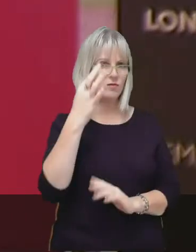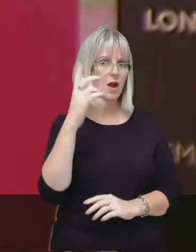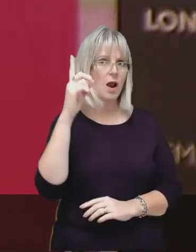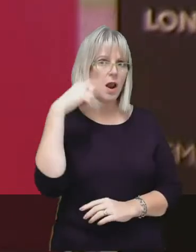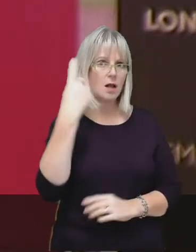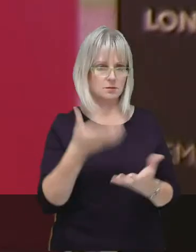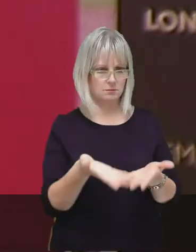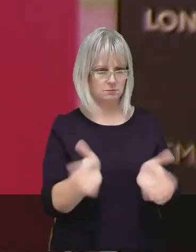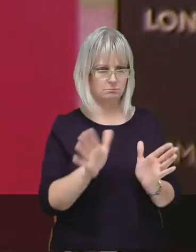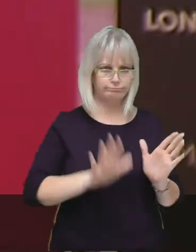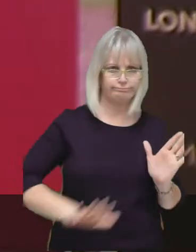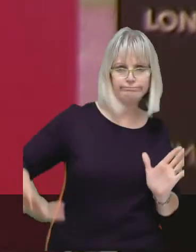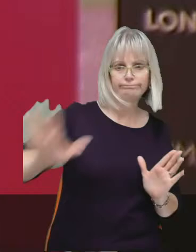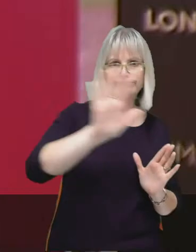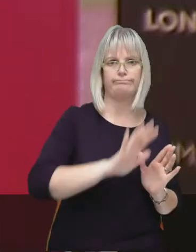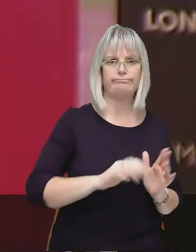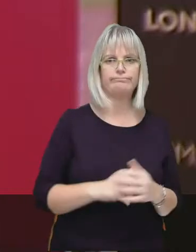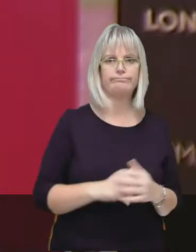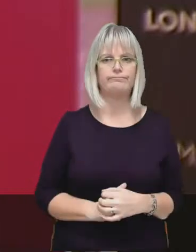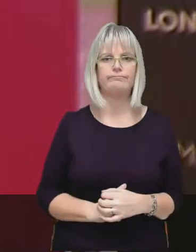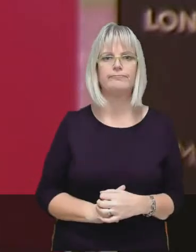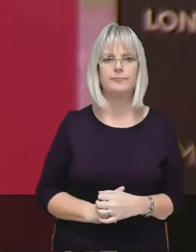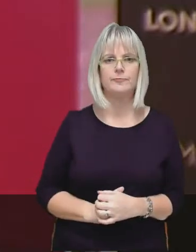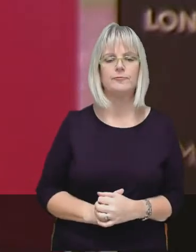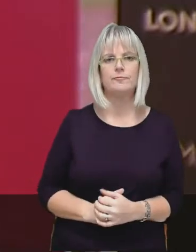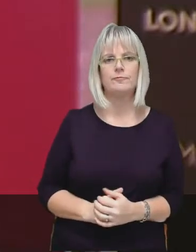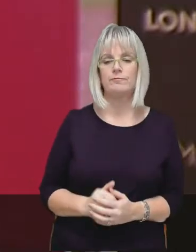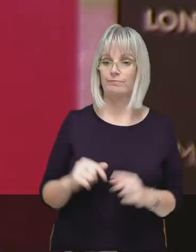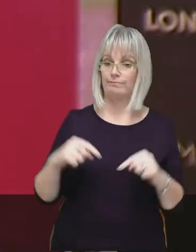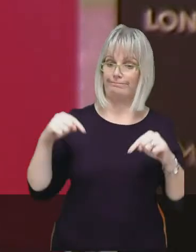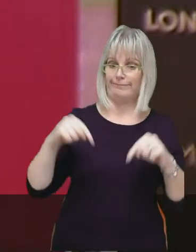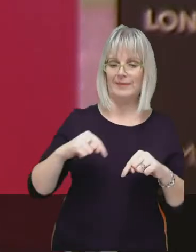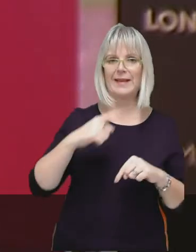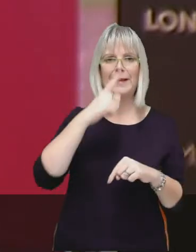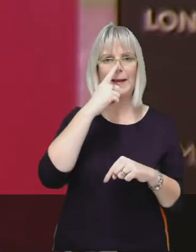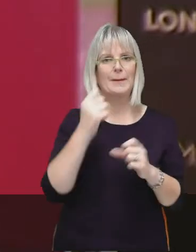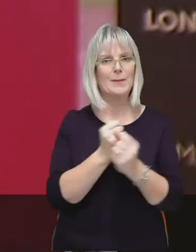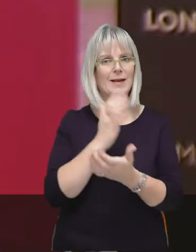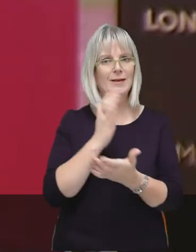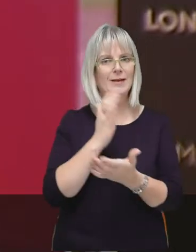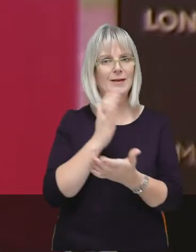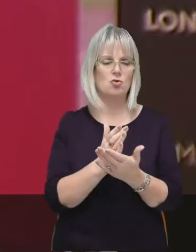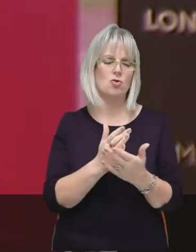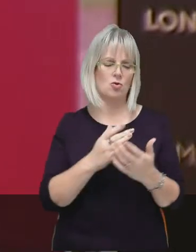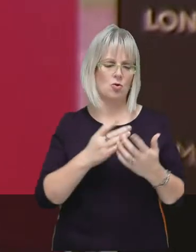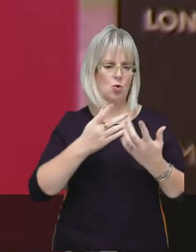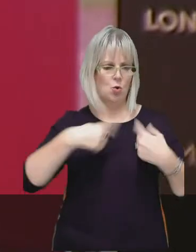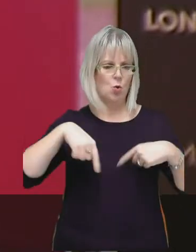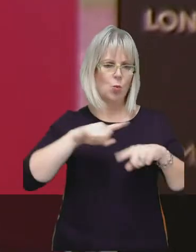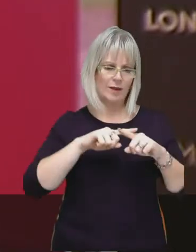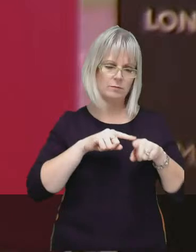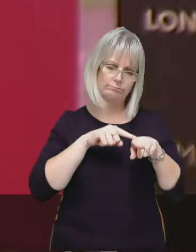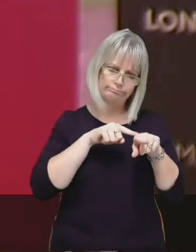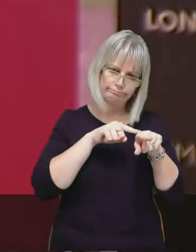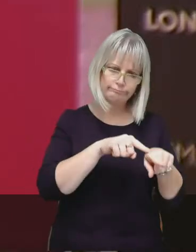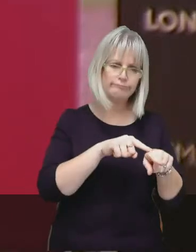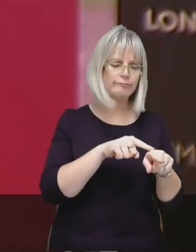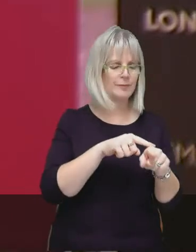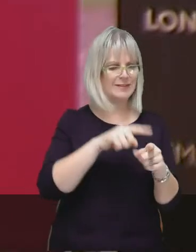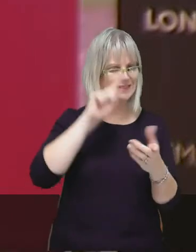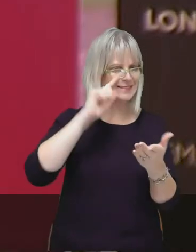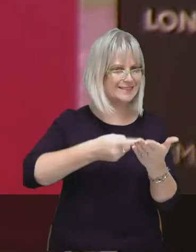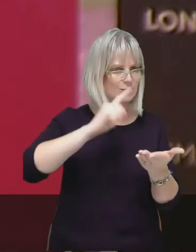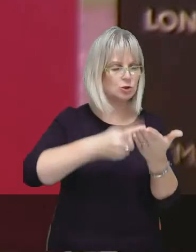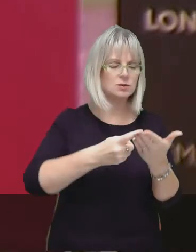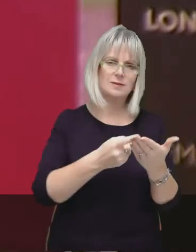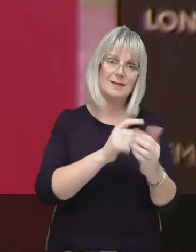to ensure that all his policies, strategies, and actions are in the best interest of Londoners. We're always here